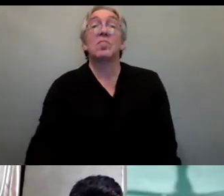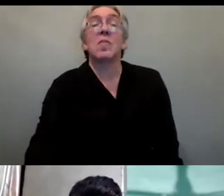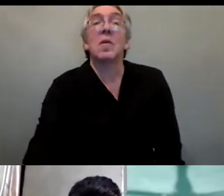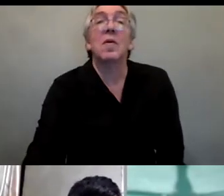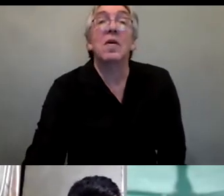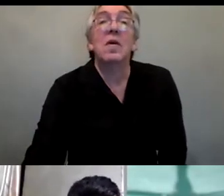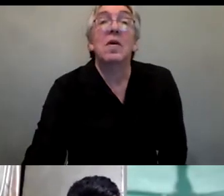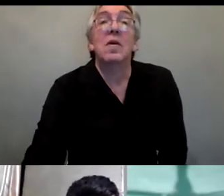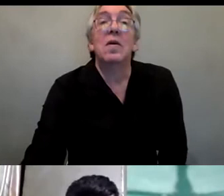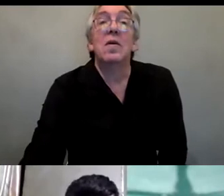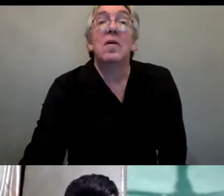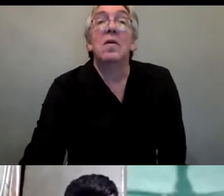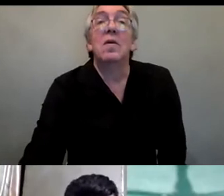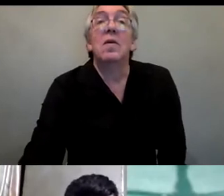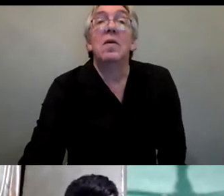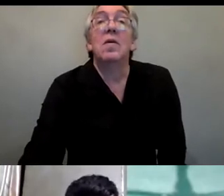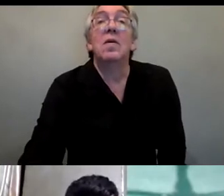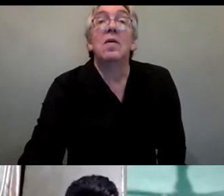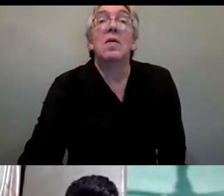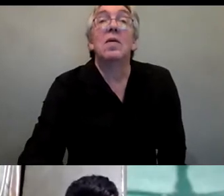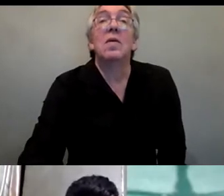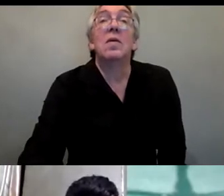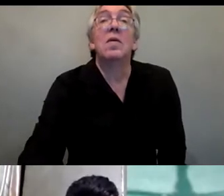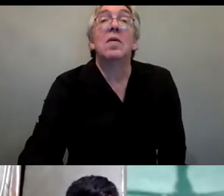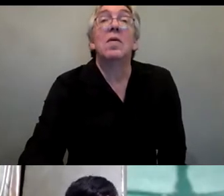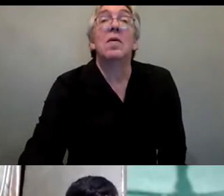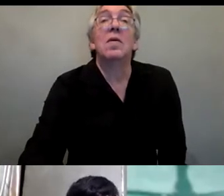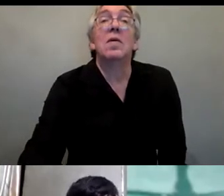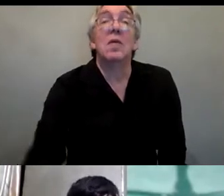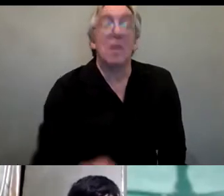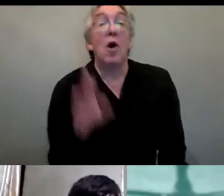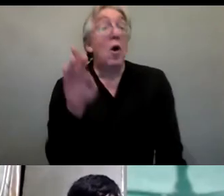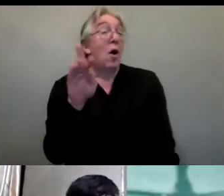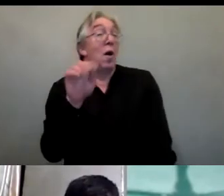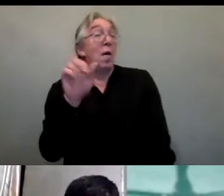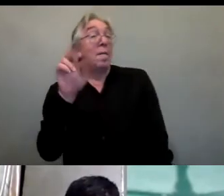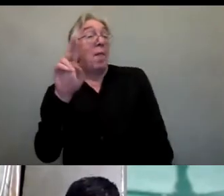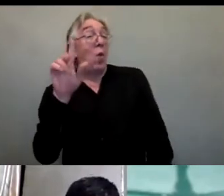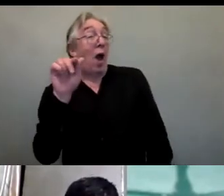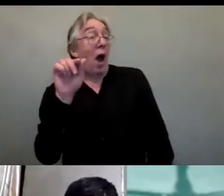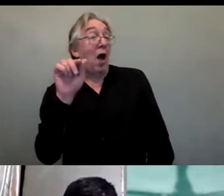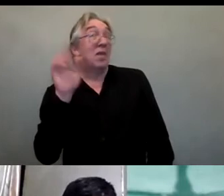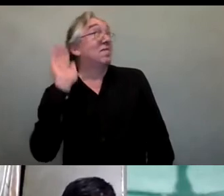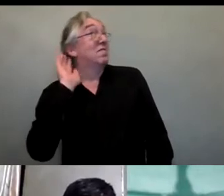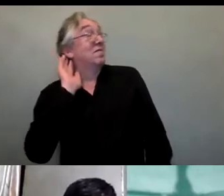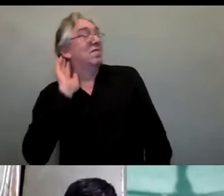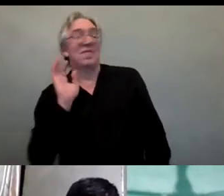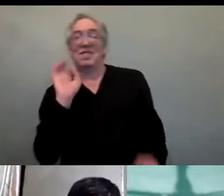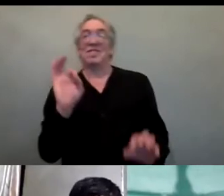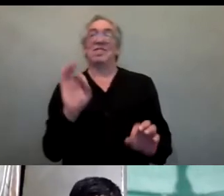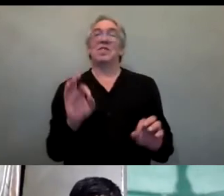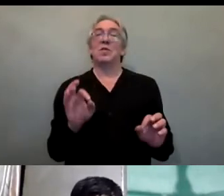We cannot hear you, Paula. Can you hear me now? Yes, thank you. Okay, I'll just hold it up. Great. So very